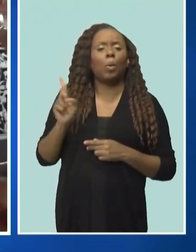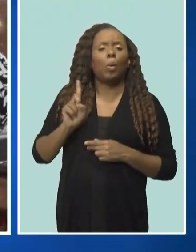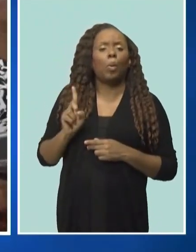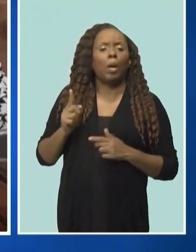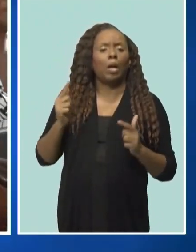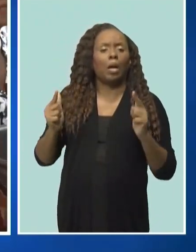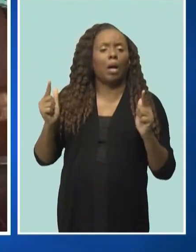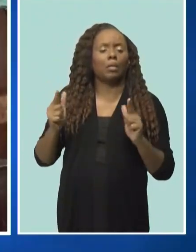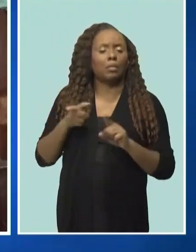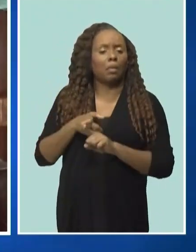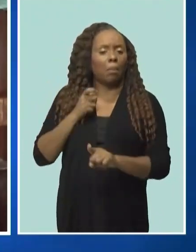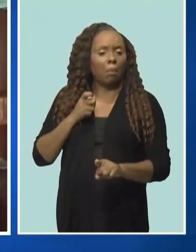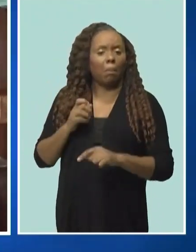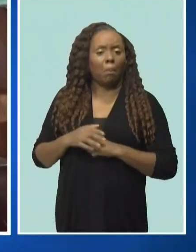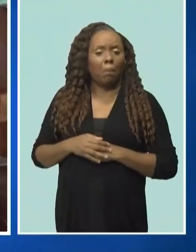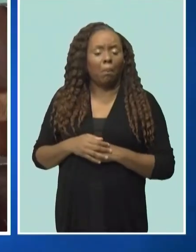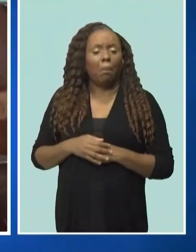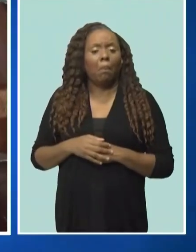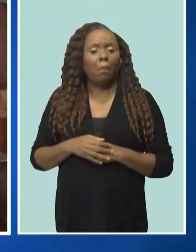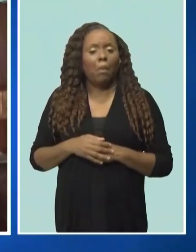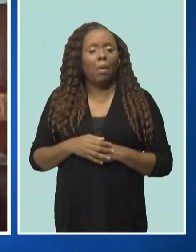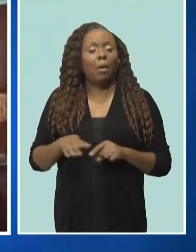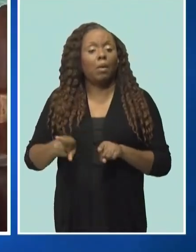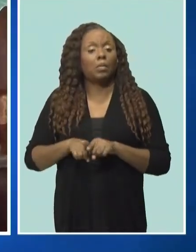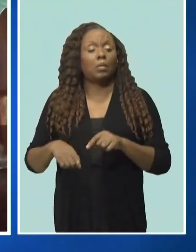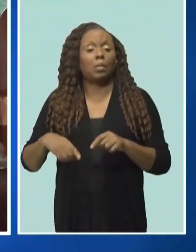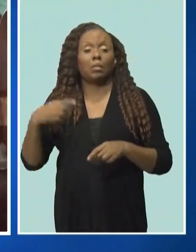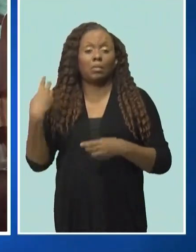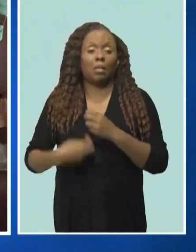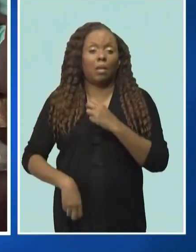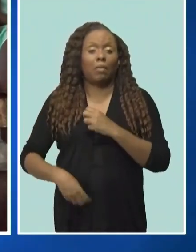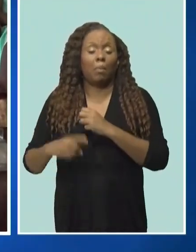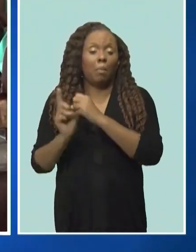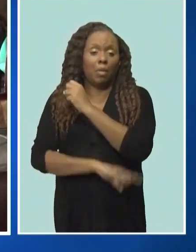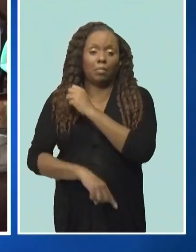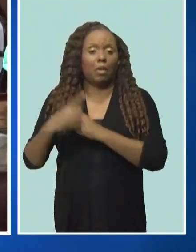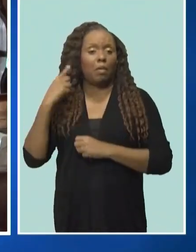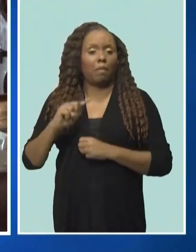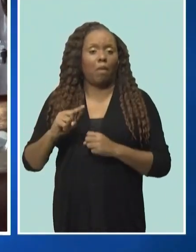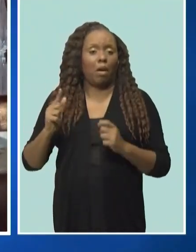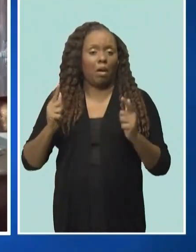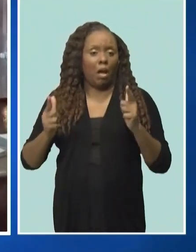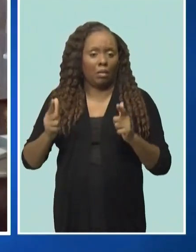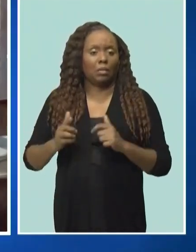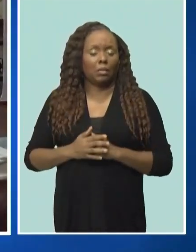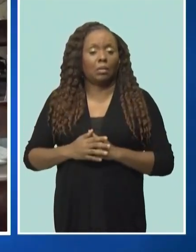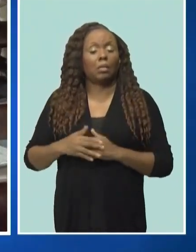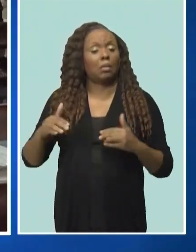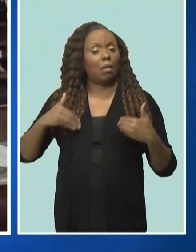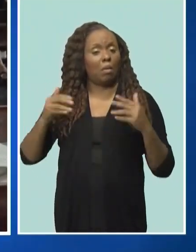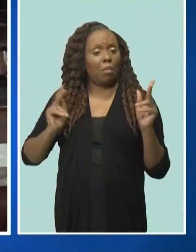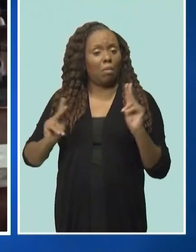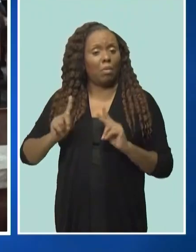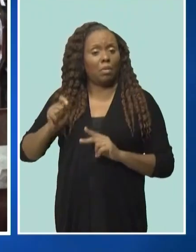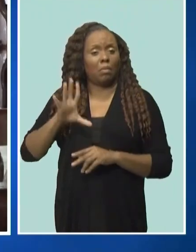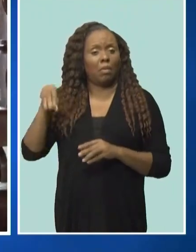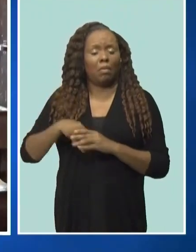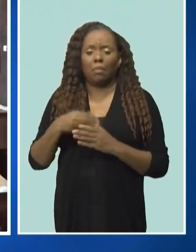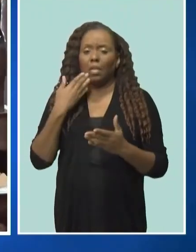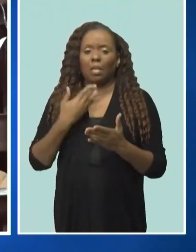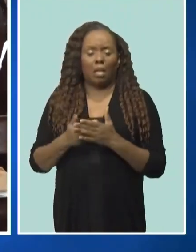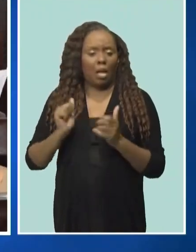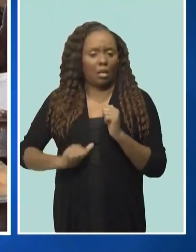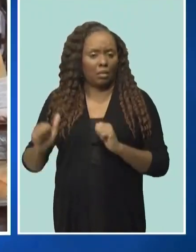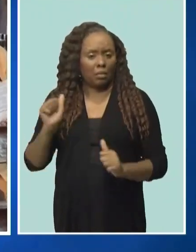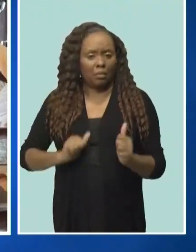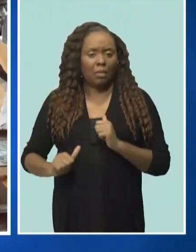possession. Regarding youth, he says they should be involved in sports and other wholesome activities. He's also outlined some of the plans his